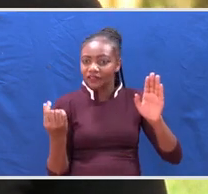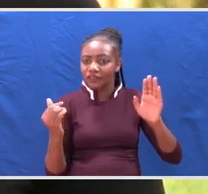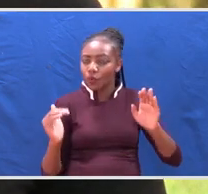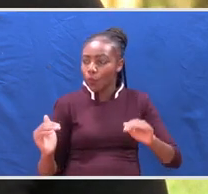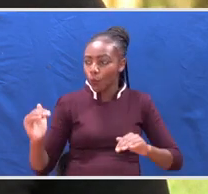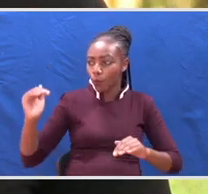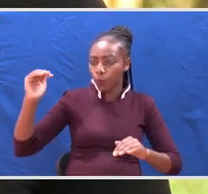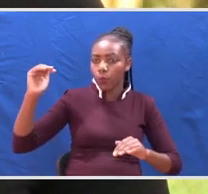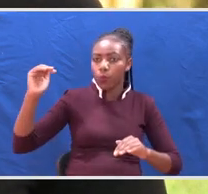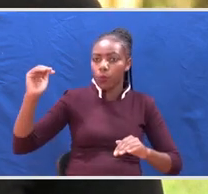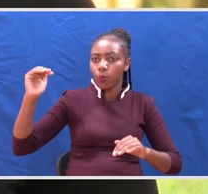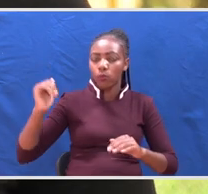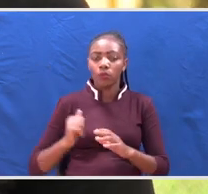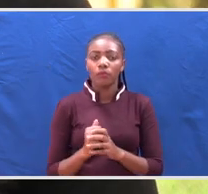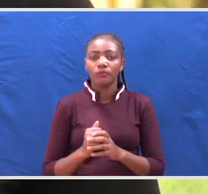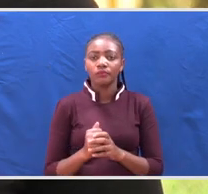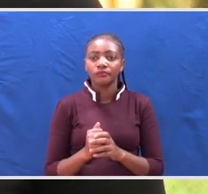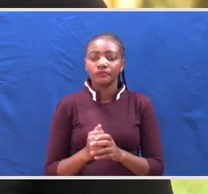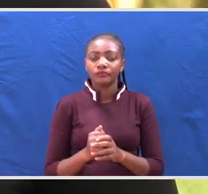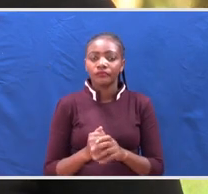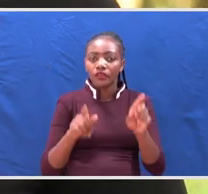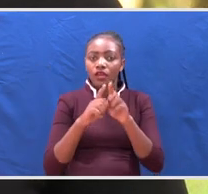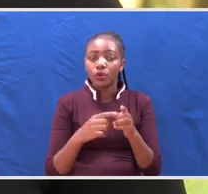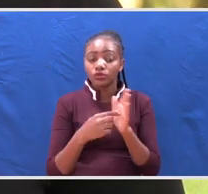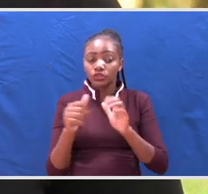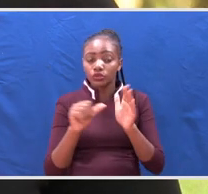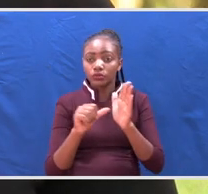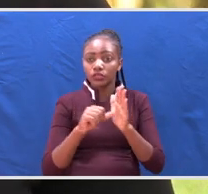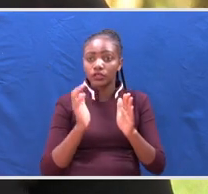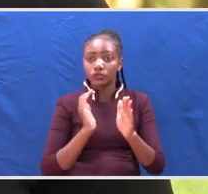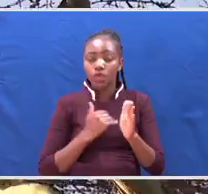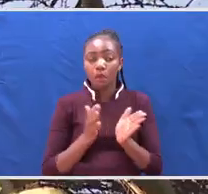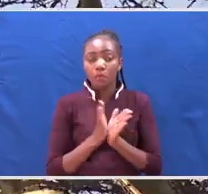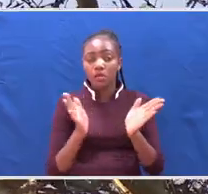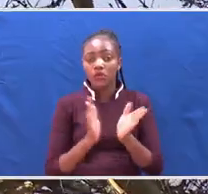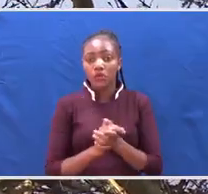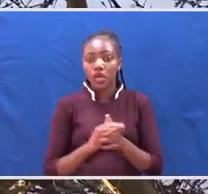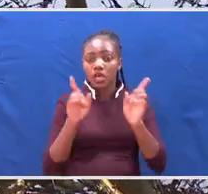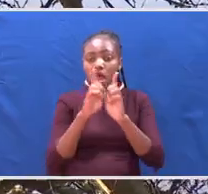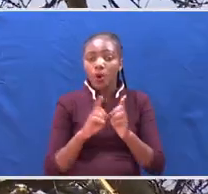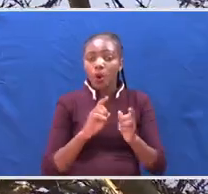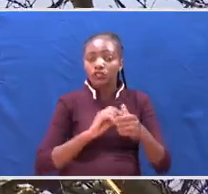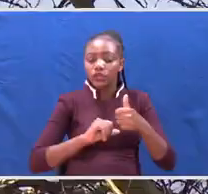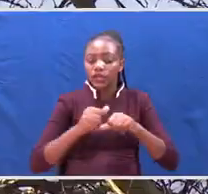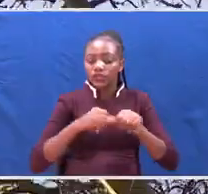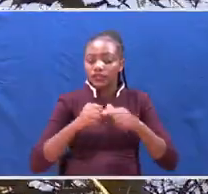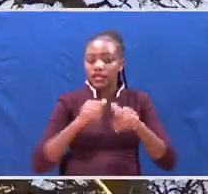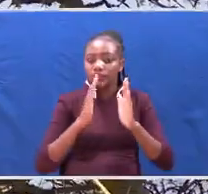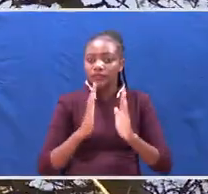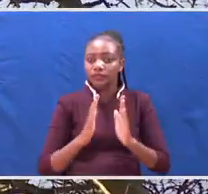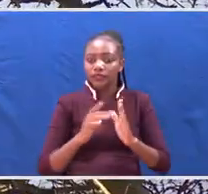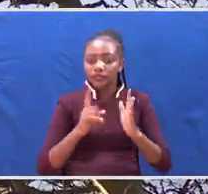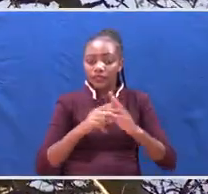it to maturity, and that also poses a problem to their population decline. Scientists have begun to